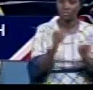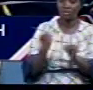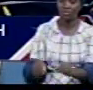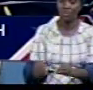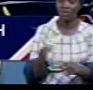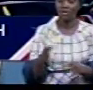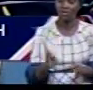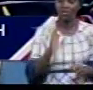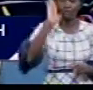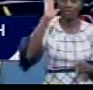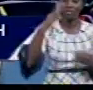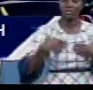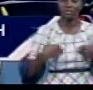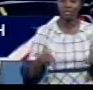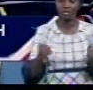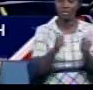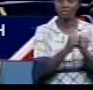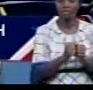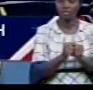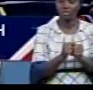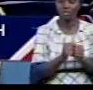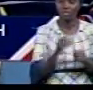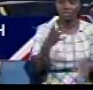with triumphant power.